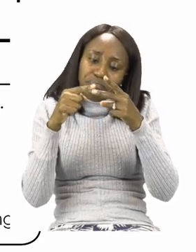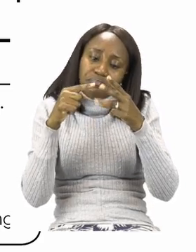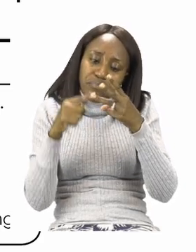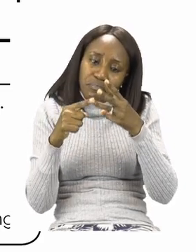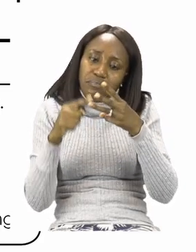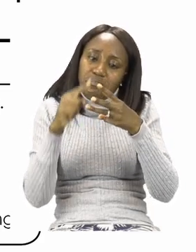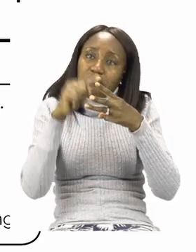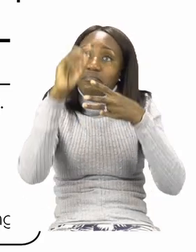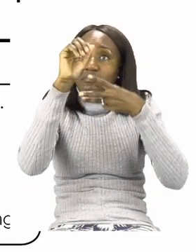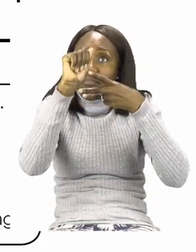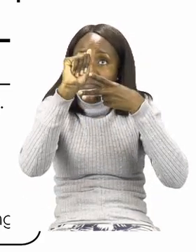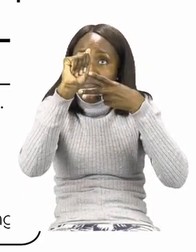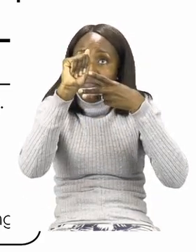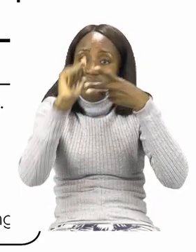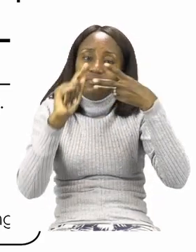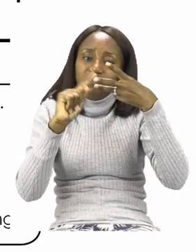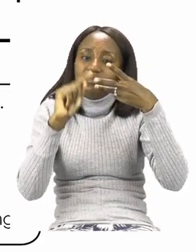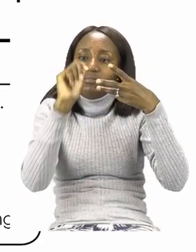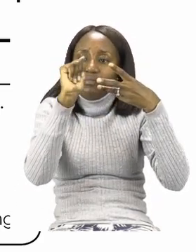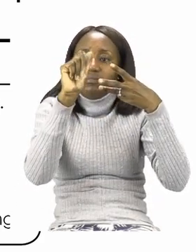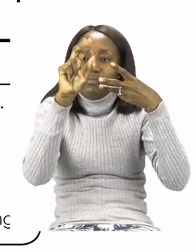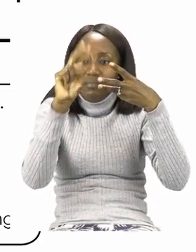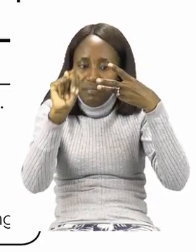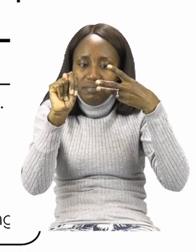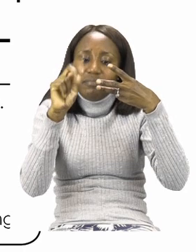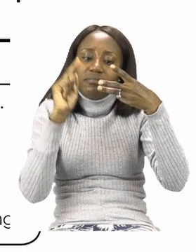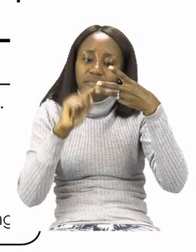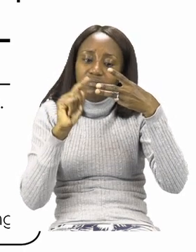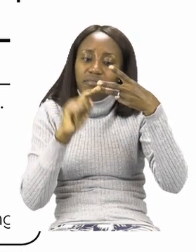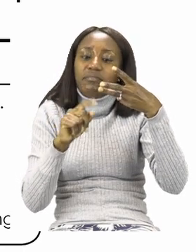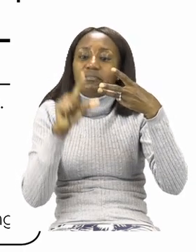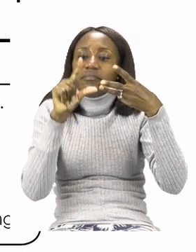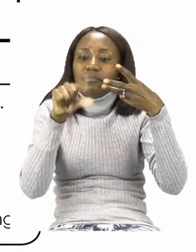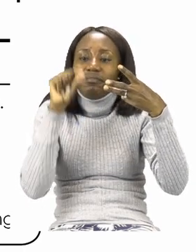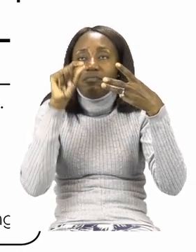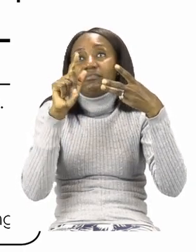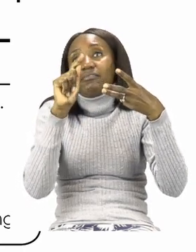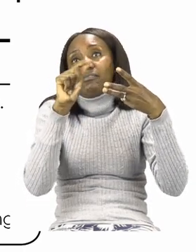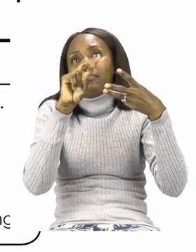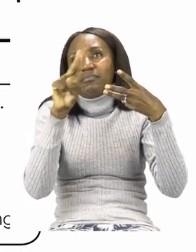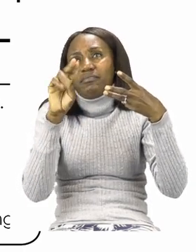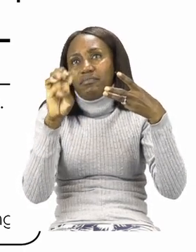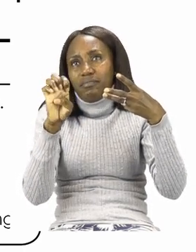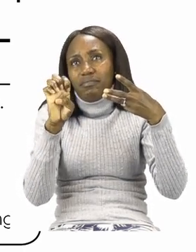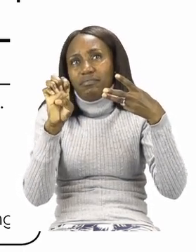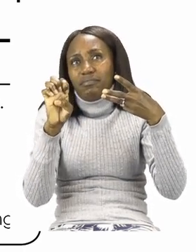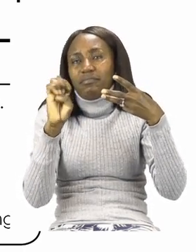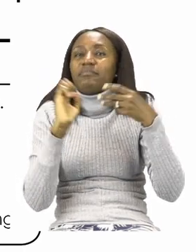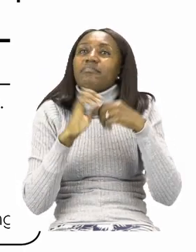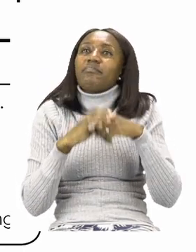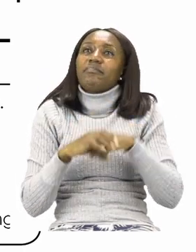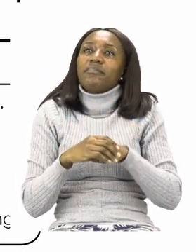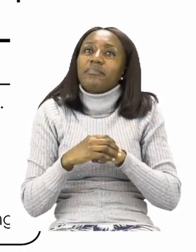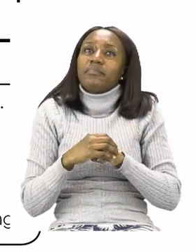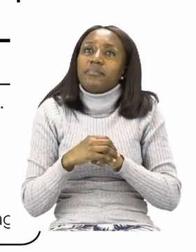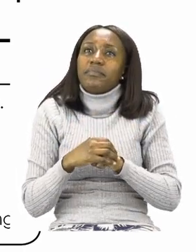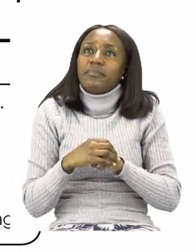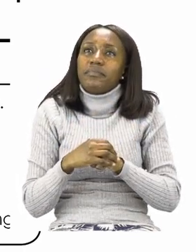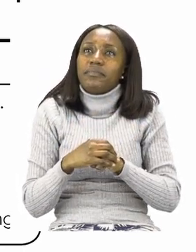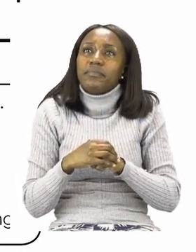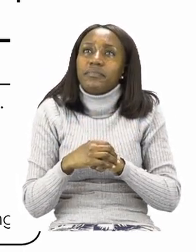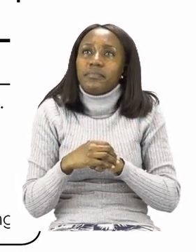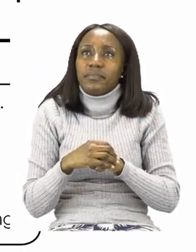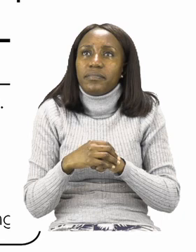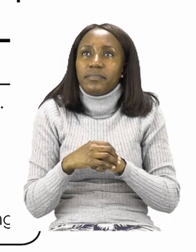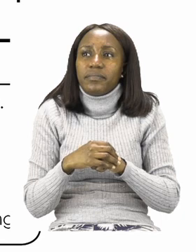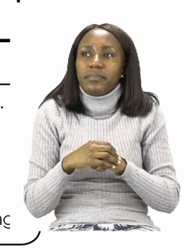a, we should know that it is a word which begins, or it is before a word which begins